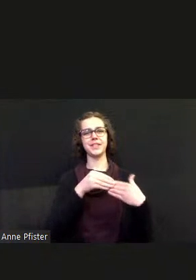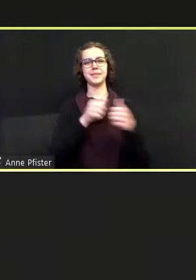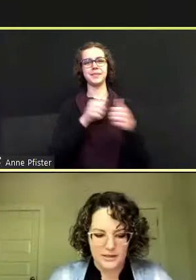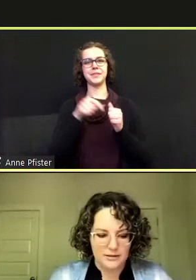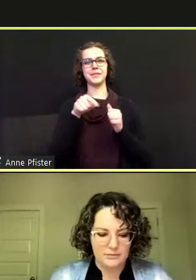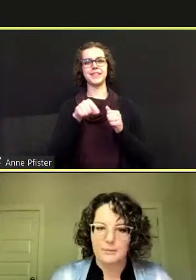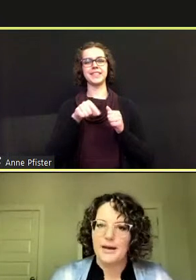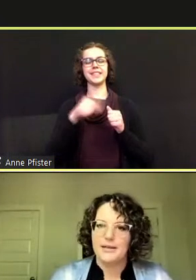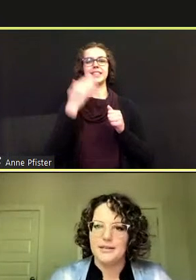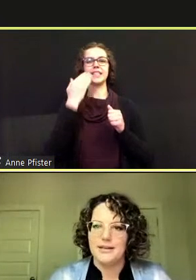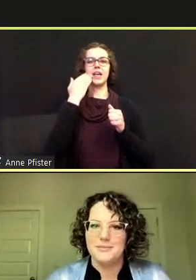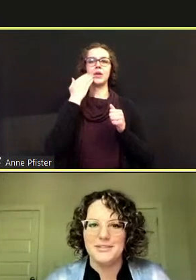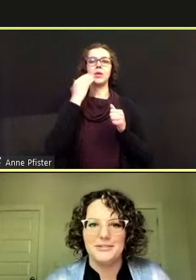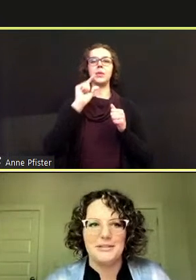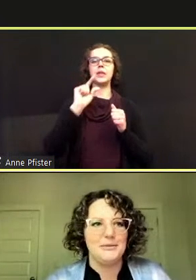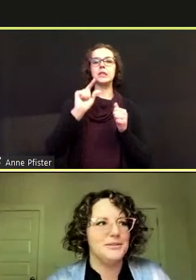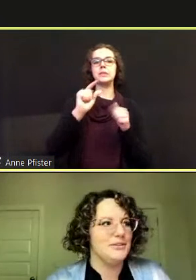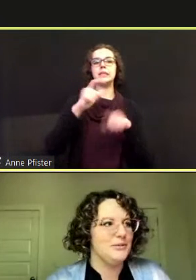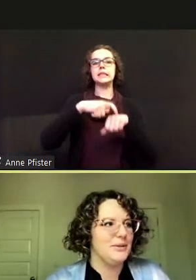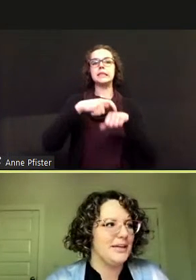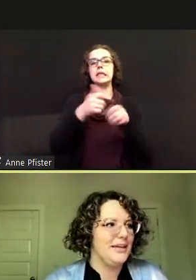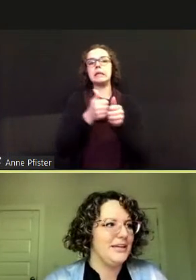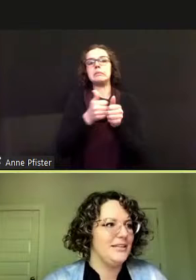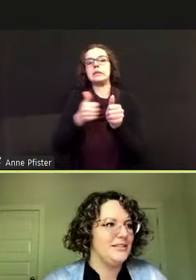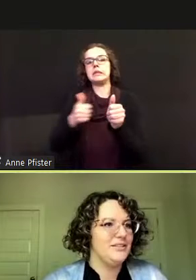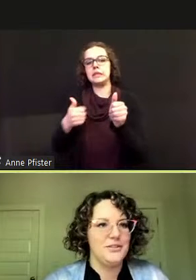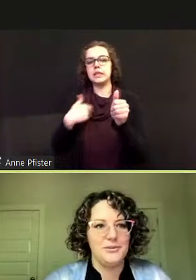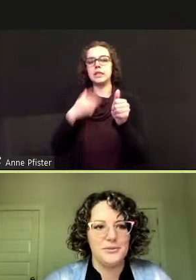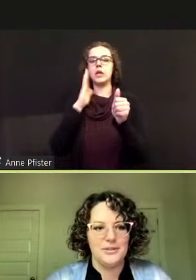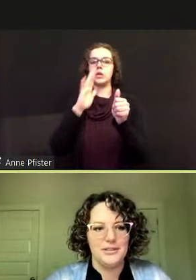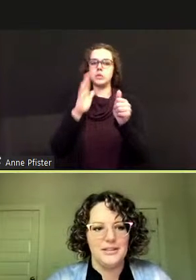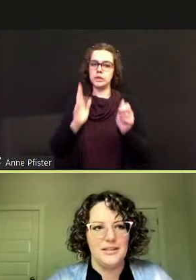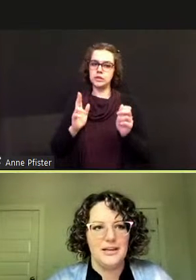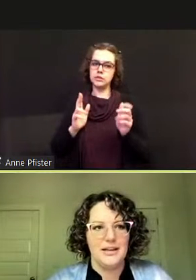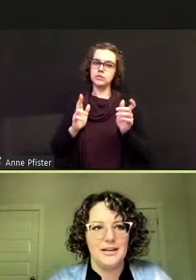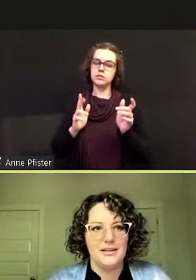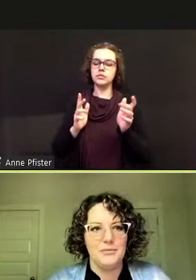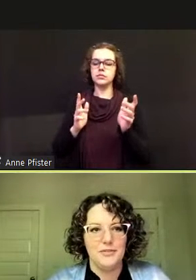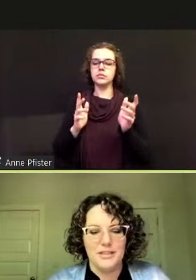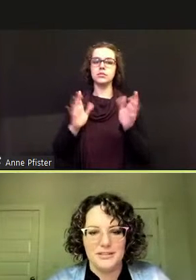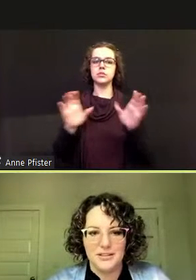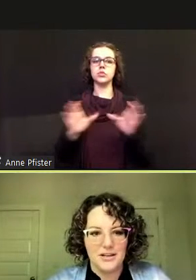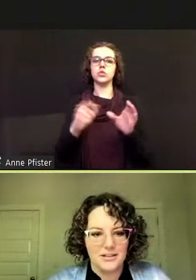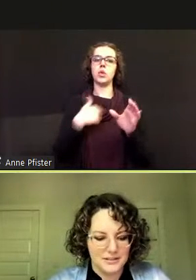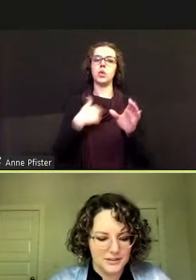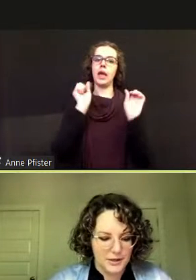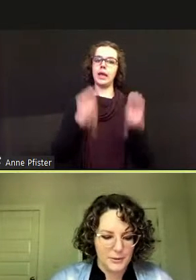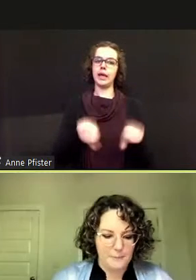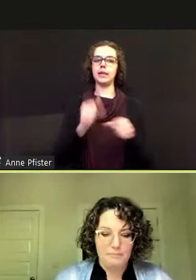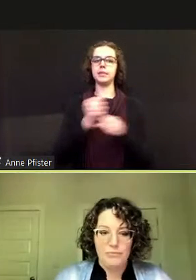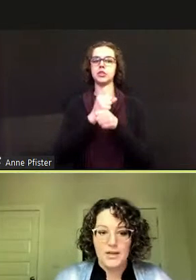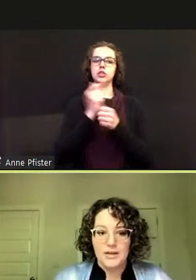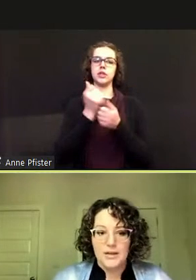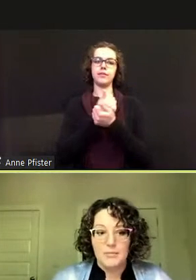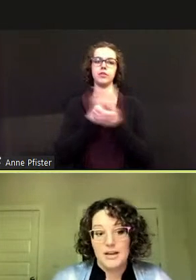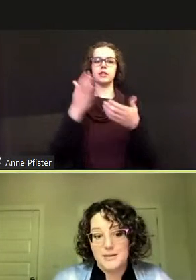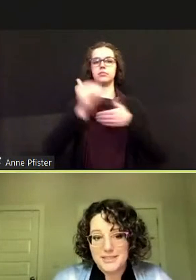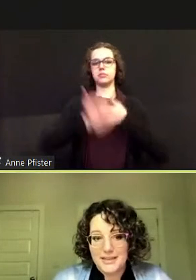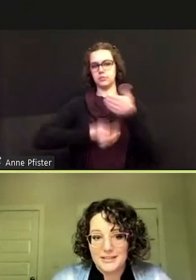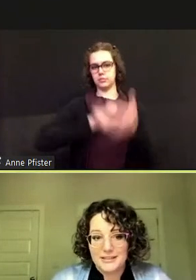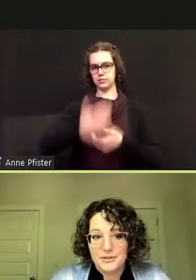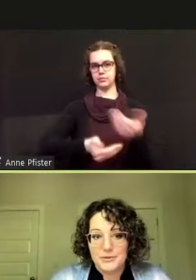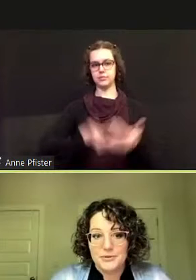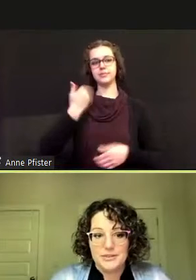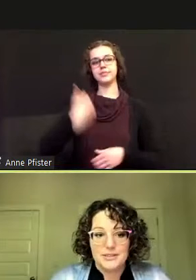we are running a little bit behind time, so I will do what I can to move things along. So my name